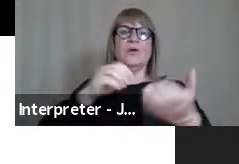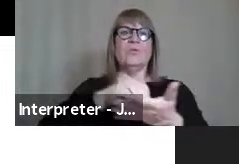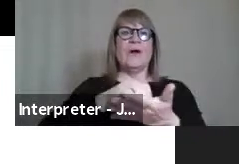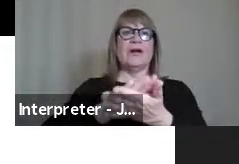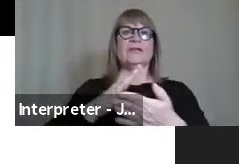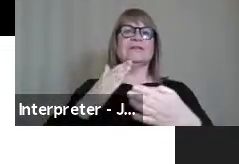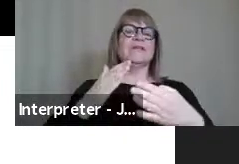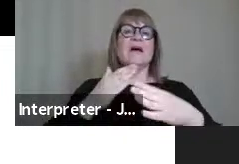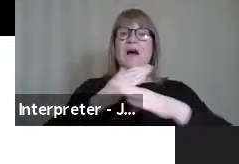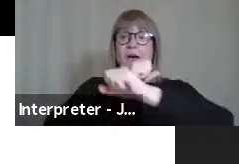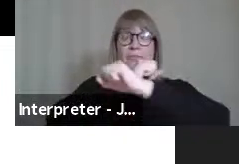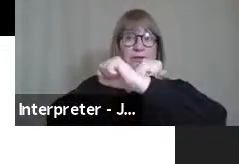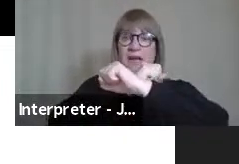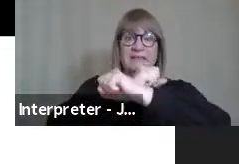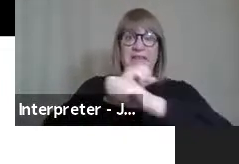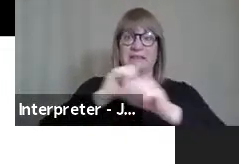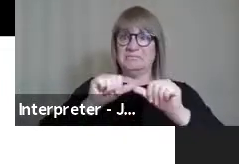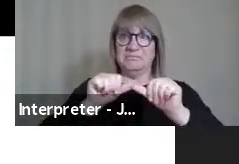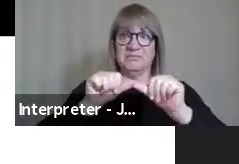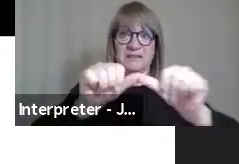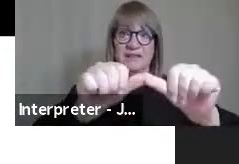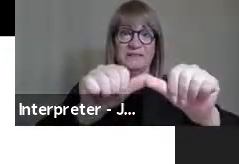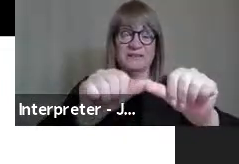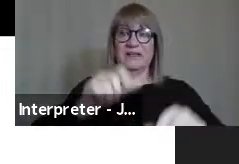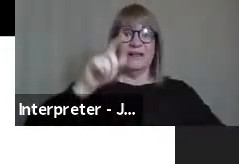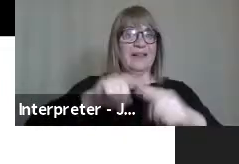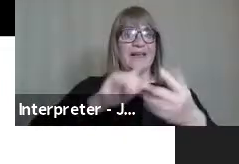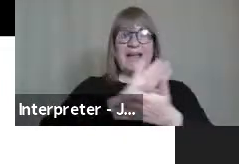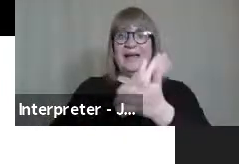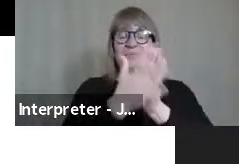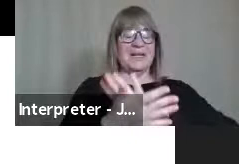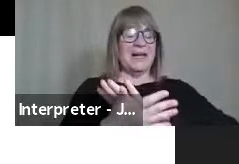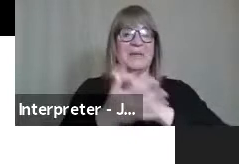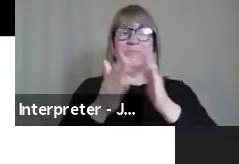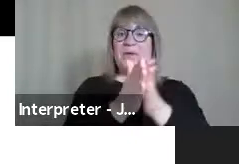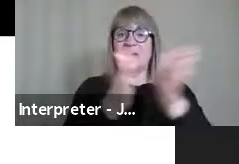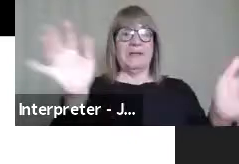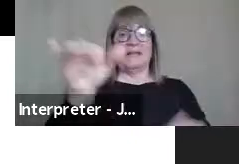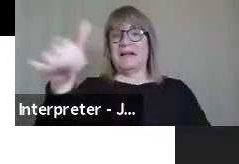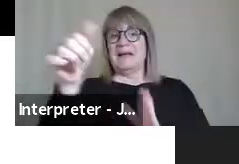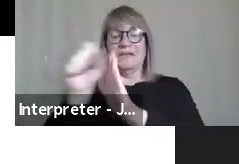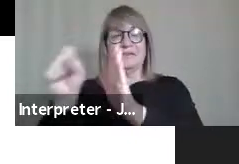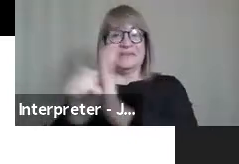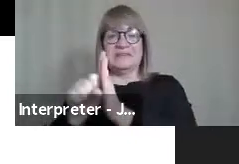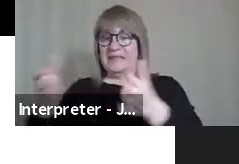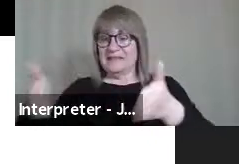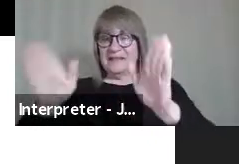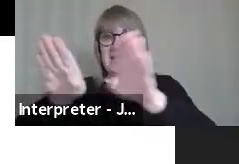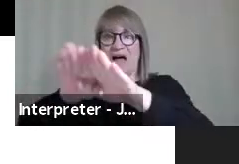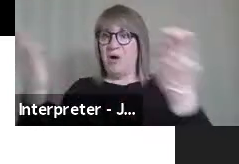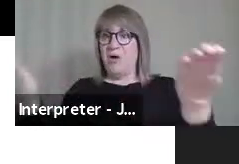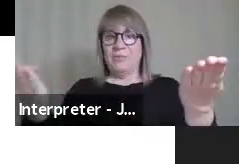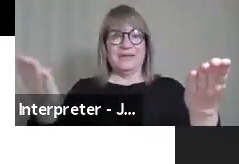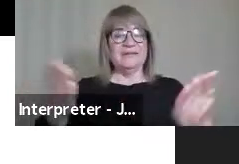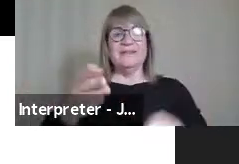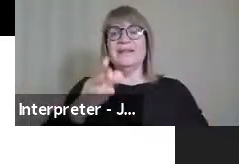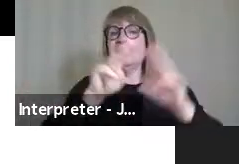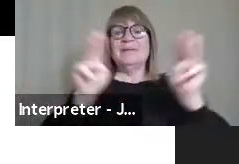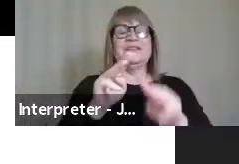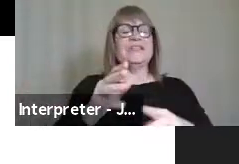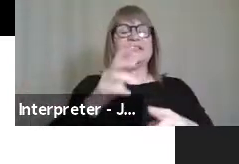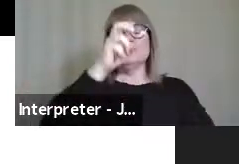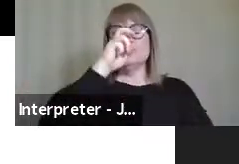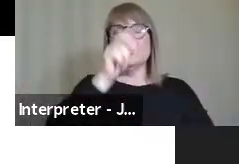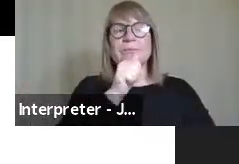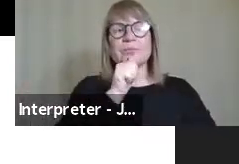there is no way for them to become public unlike in other states um and because the privacy laws are so strict and there's